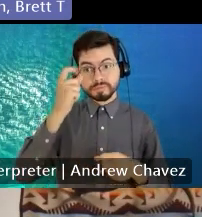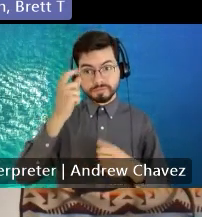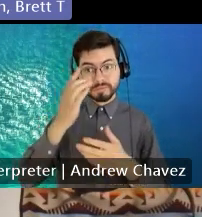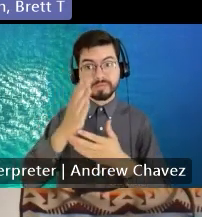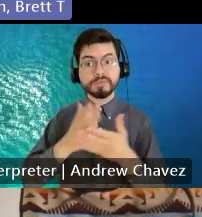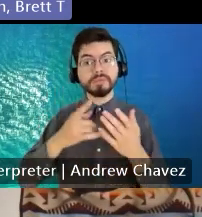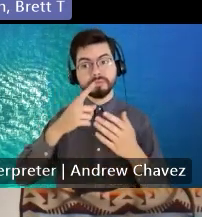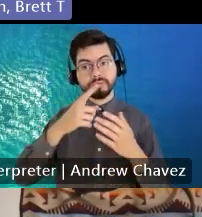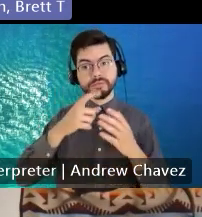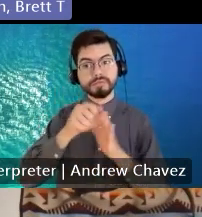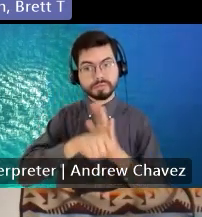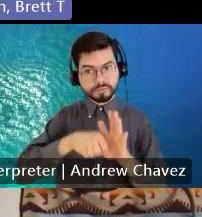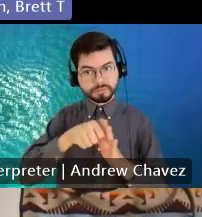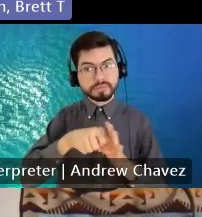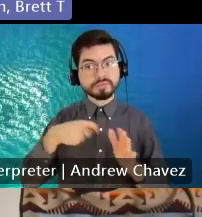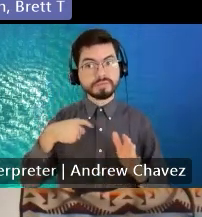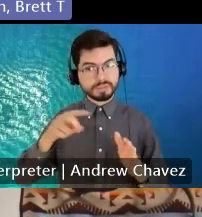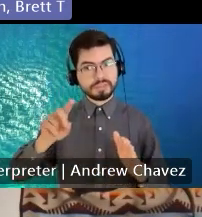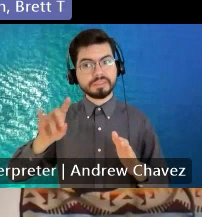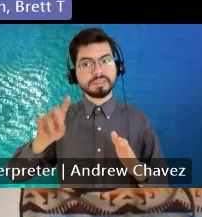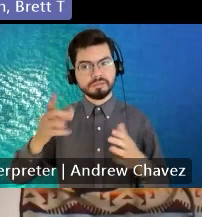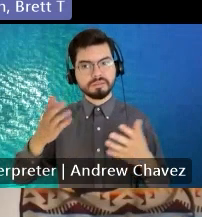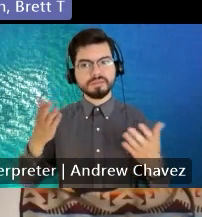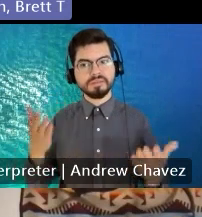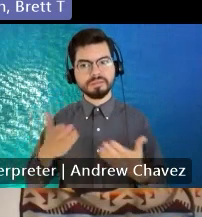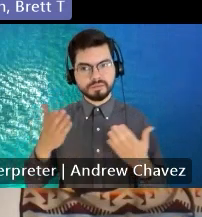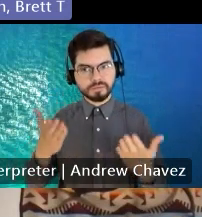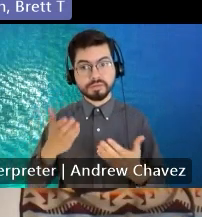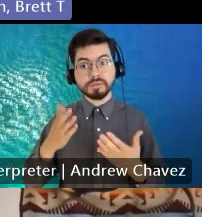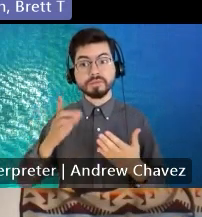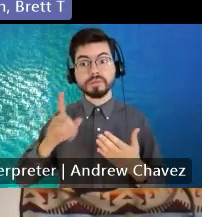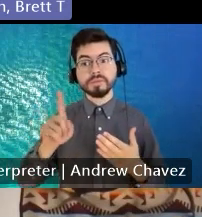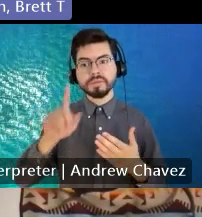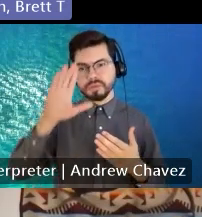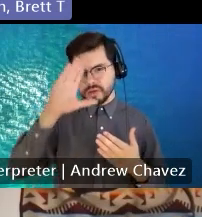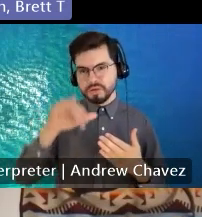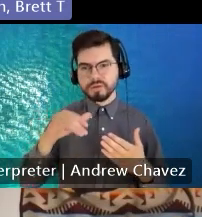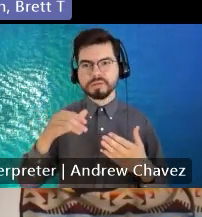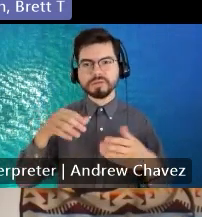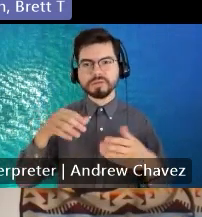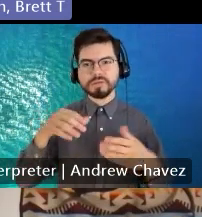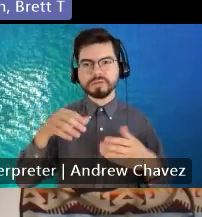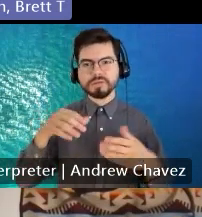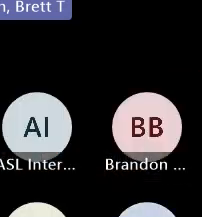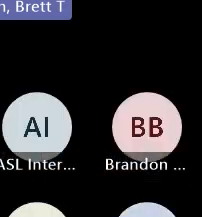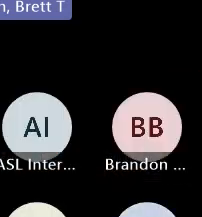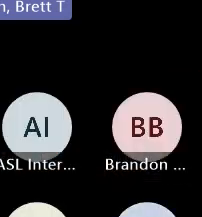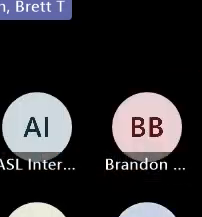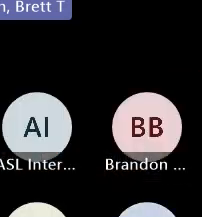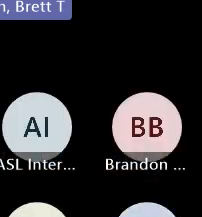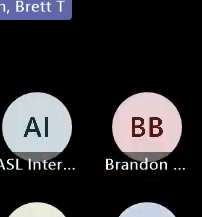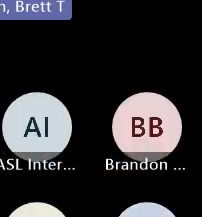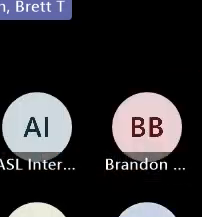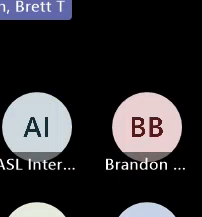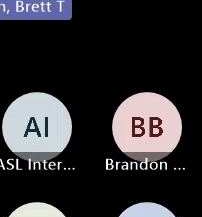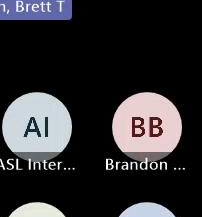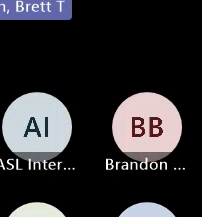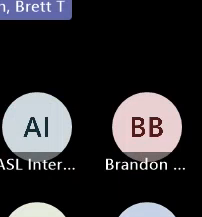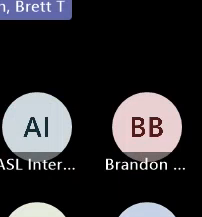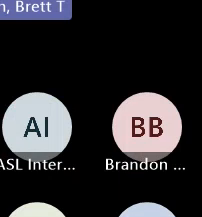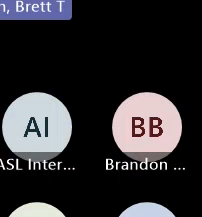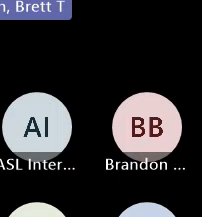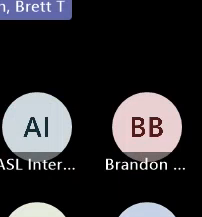back in the 80s. I worked at the general store at Bridge Bay at the marina, which was then Hamilton Stores. So some of